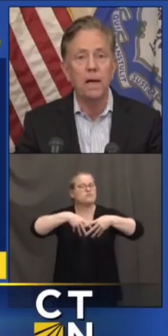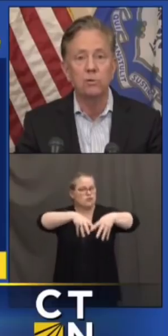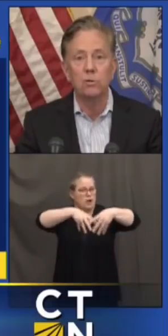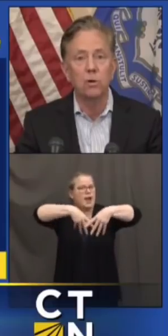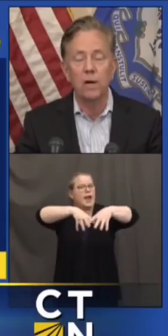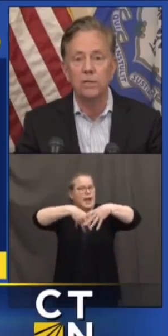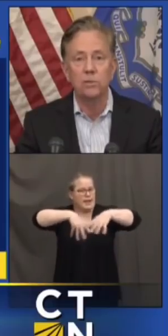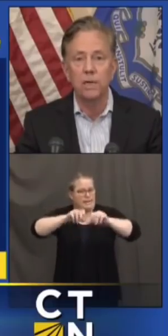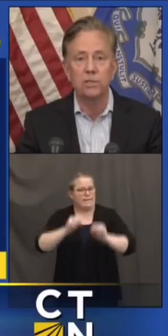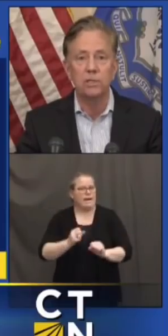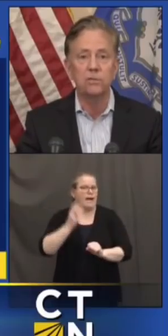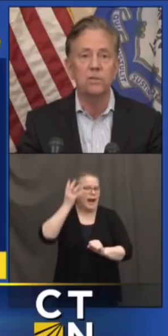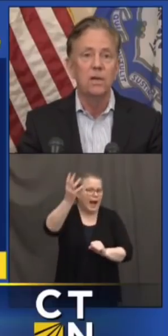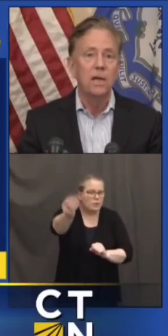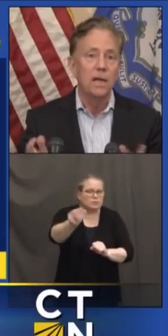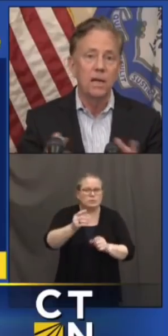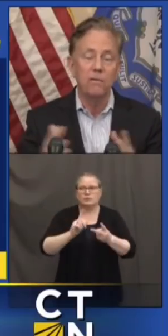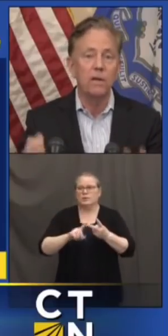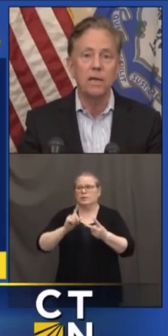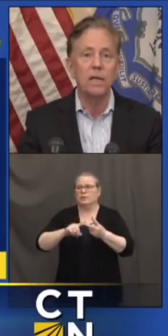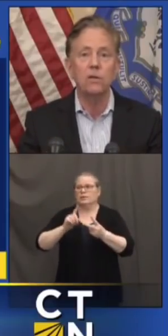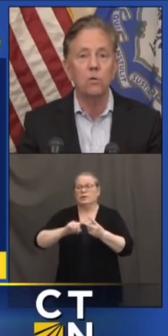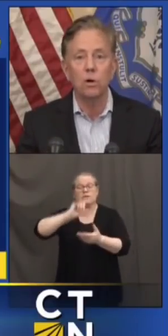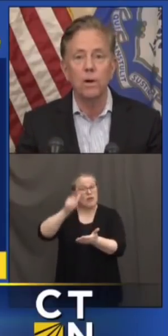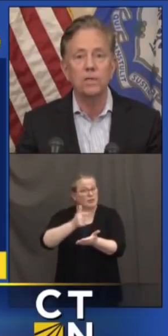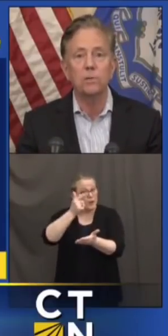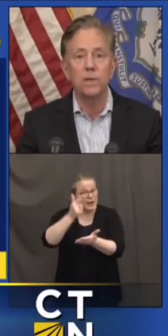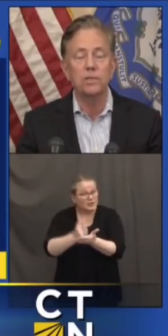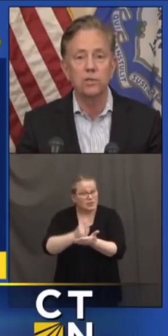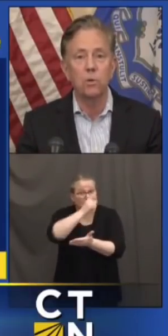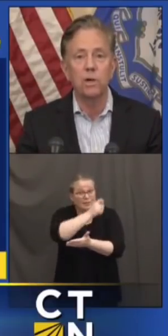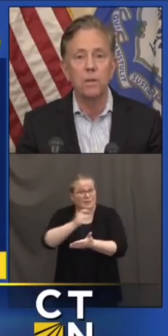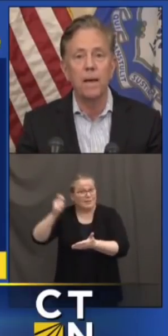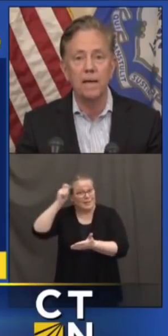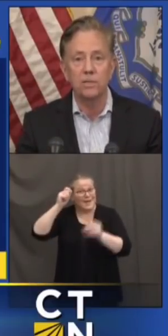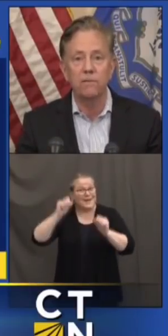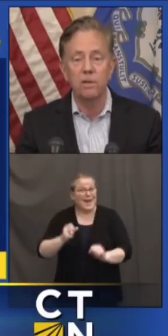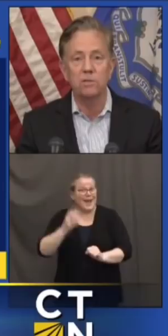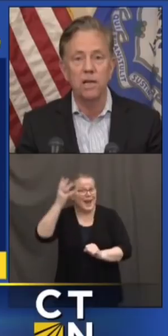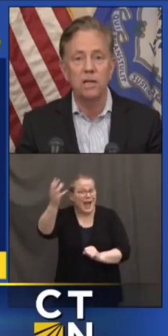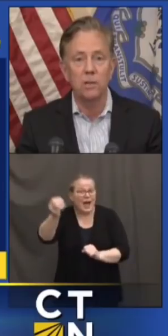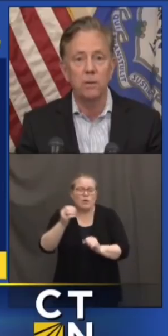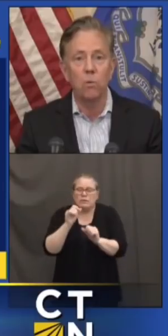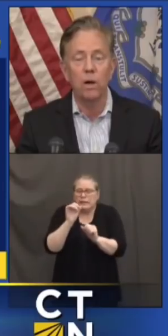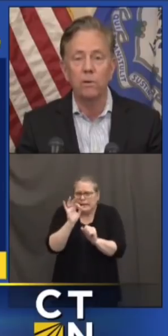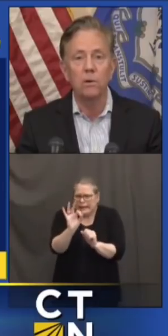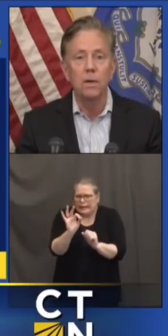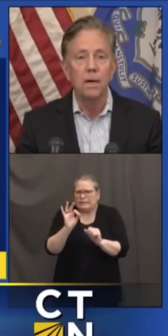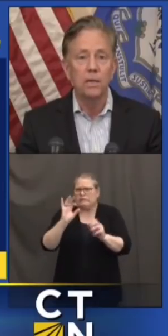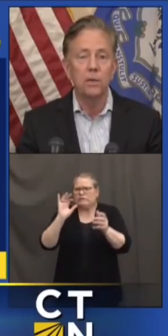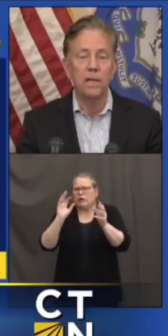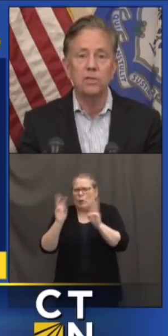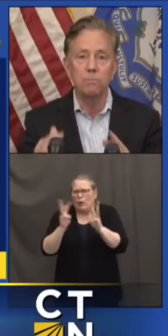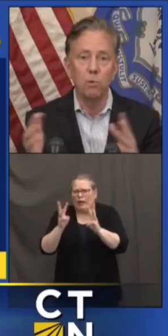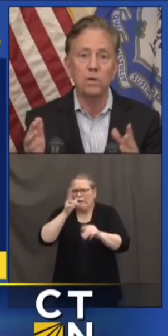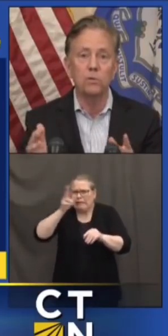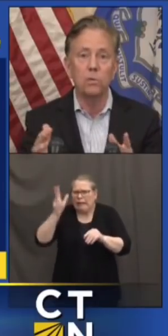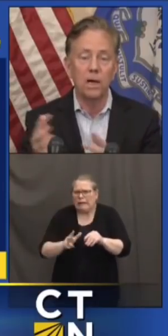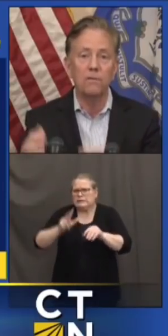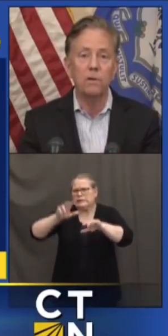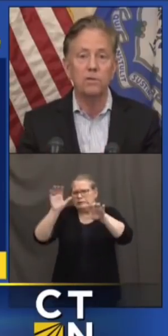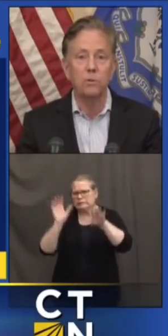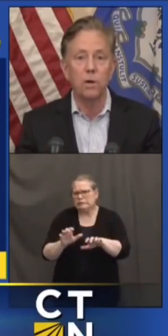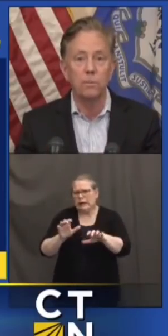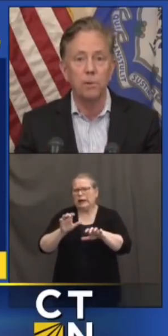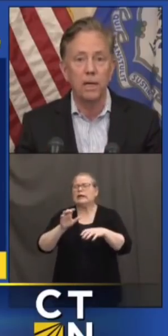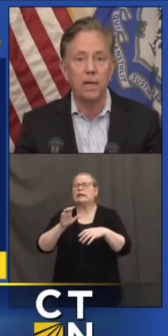be outdoor graduations, and even indoor graduations wearing the mask if there's inclement weather. I know that's important to a